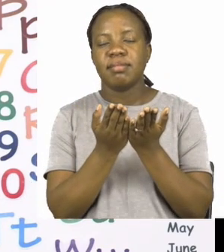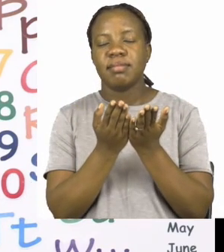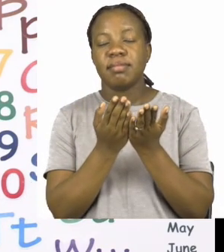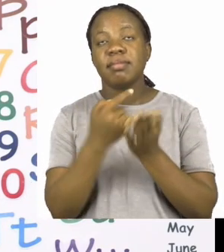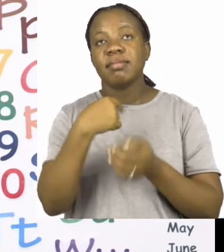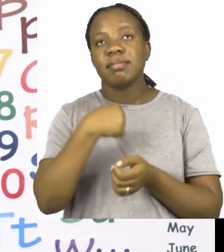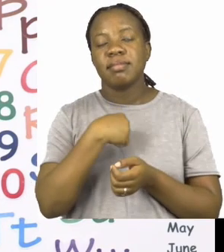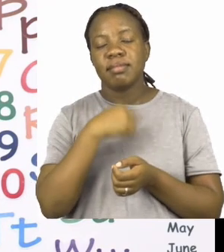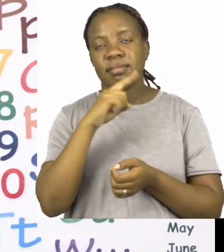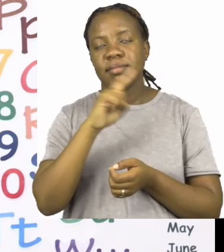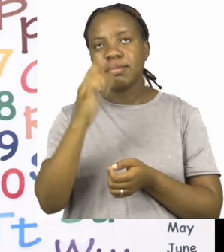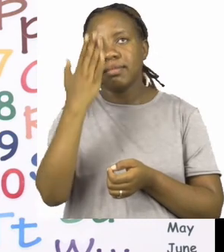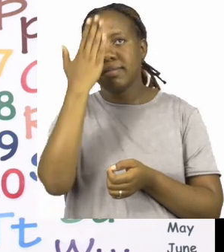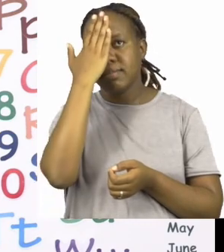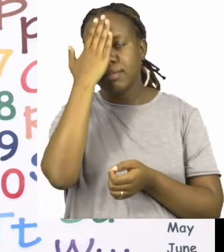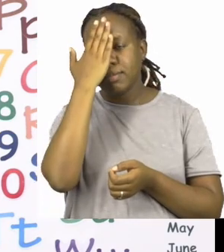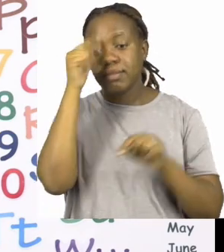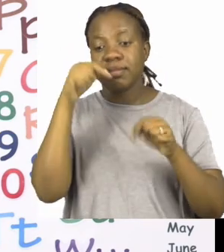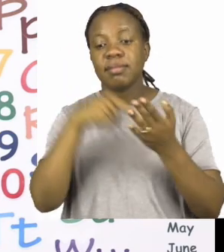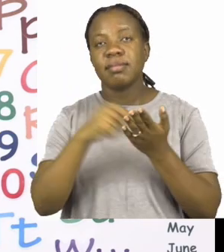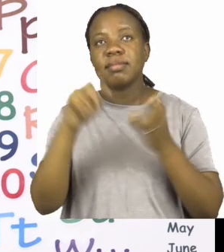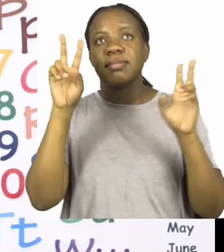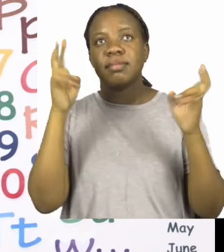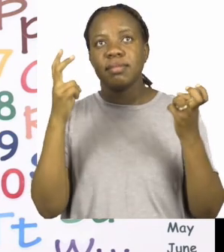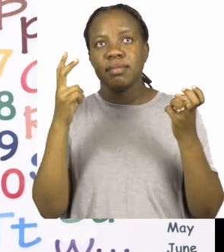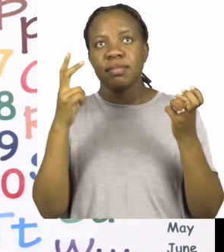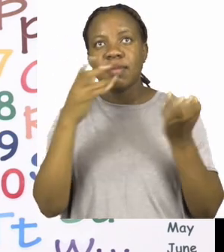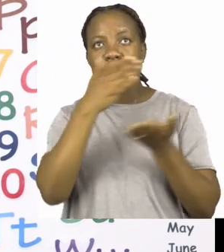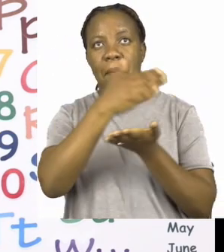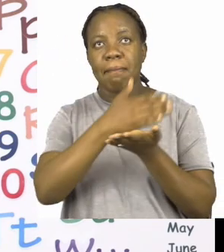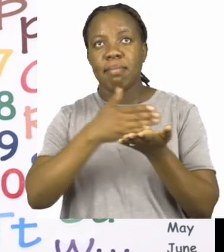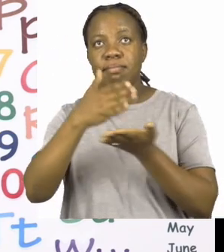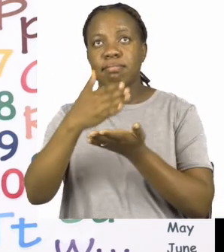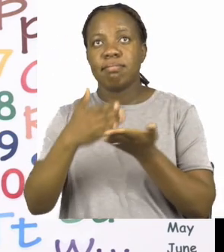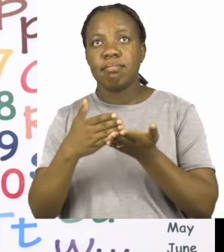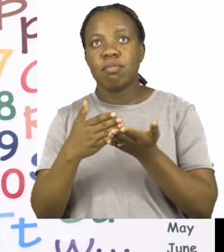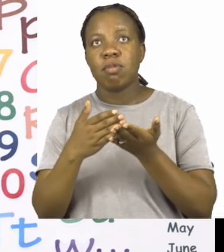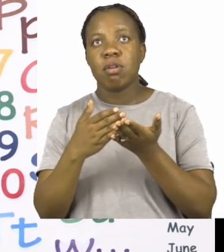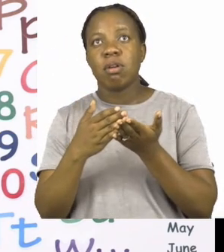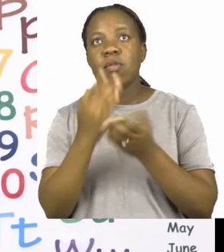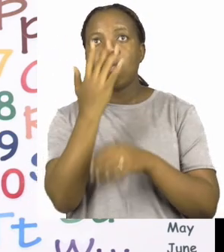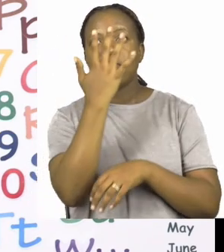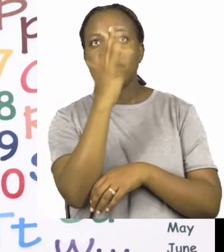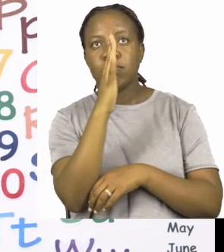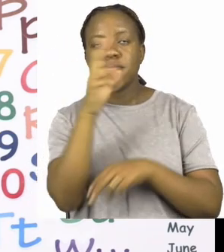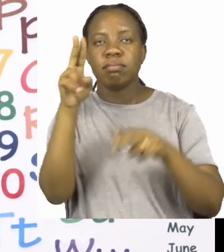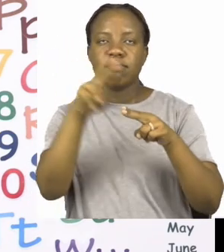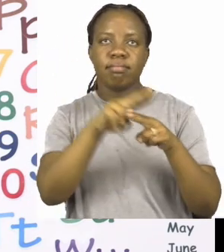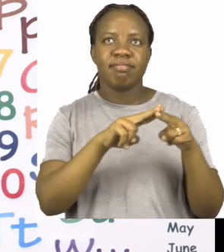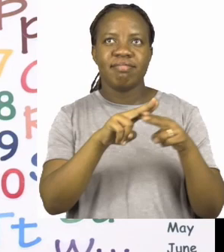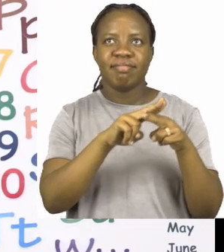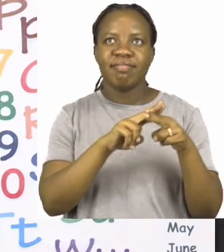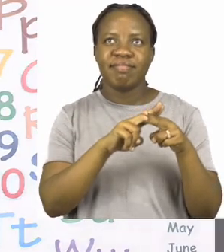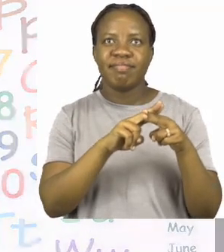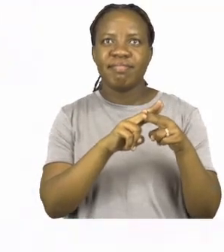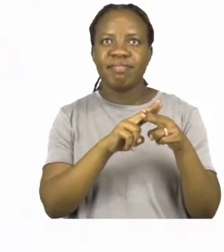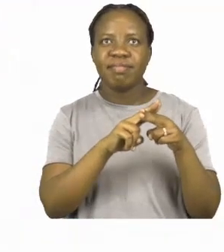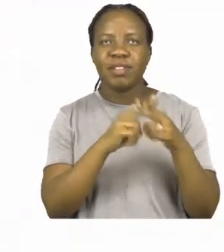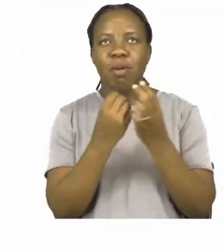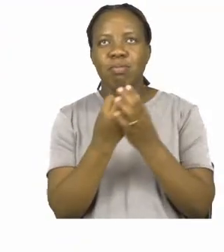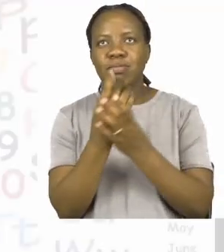theme this week is parts of plants and uses and spring.